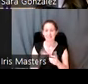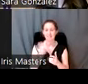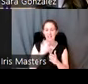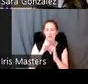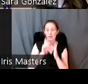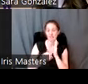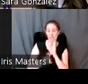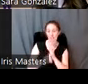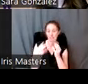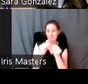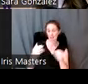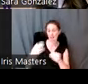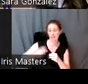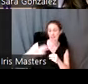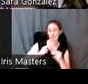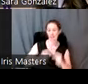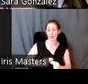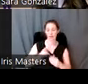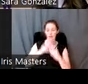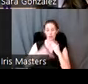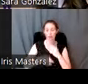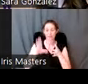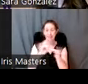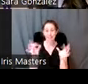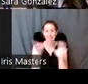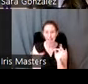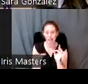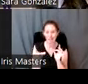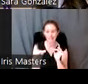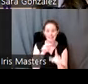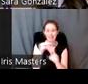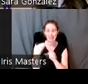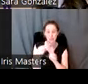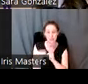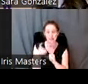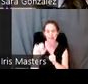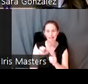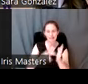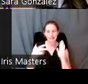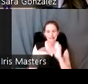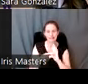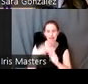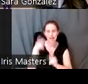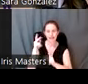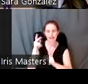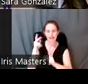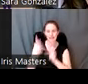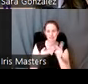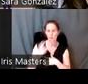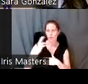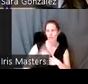of the material histories of humans result in narratives, interpretations that define people through their history